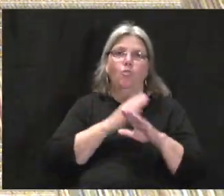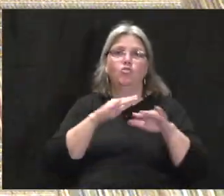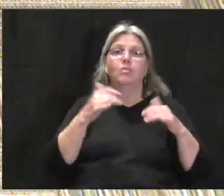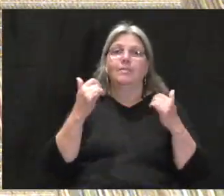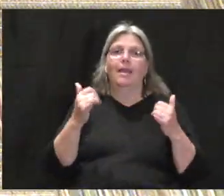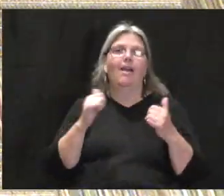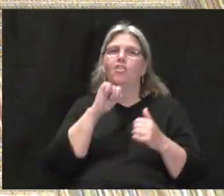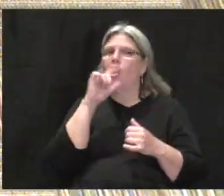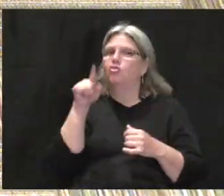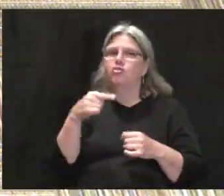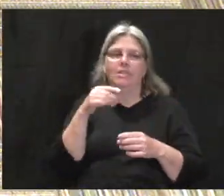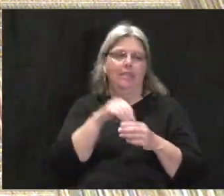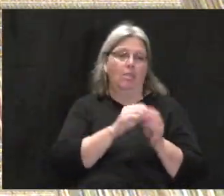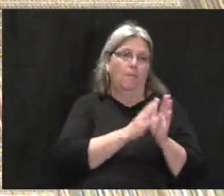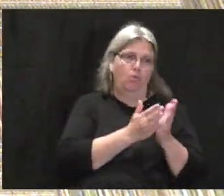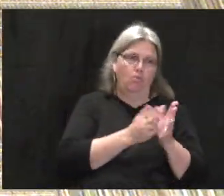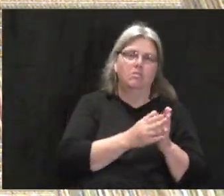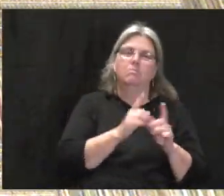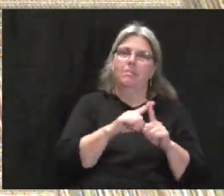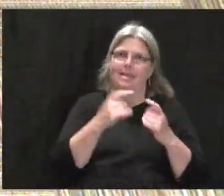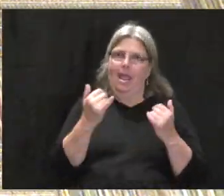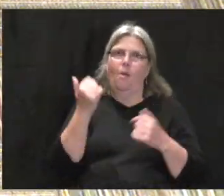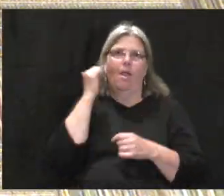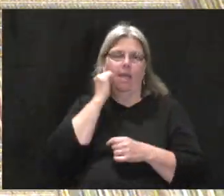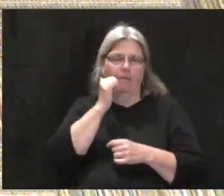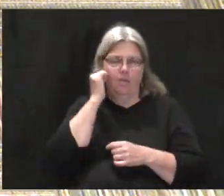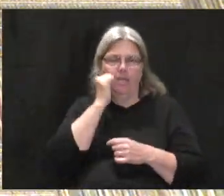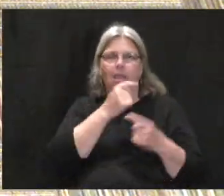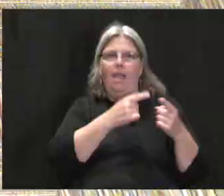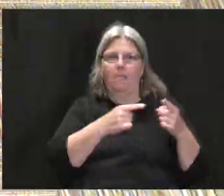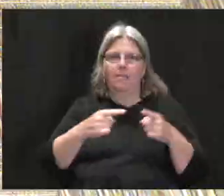and all the other ones the group had.